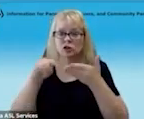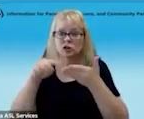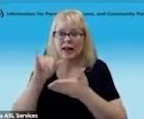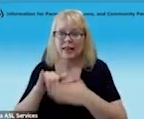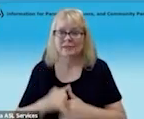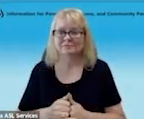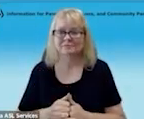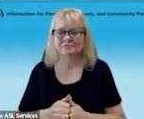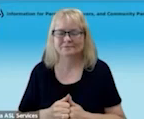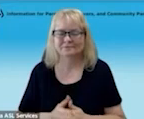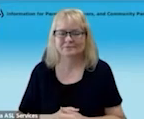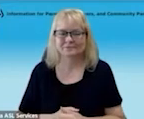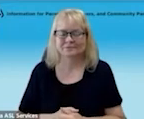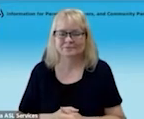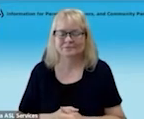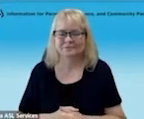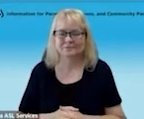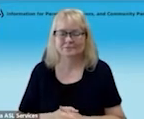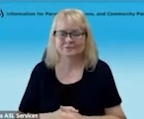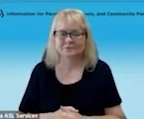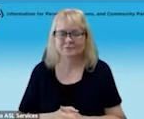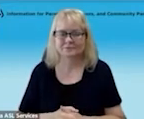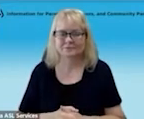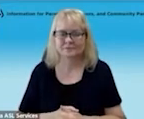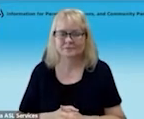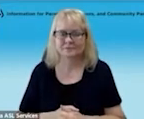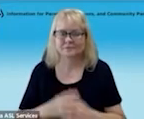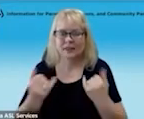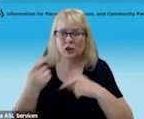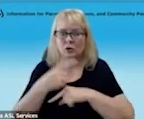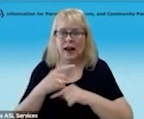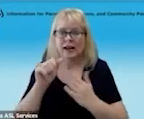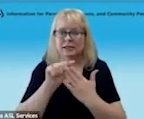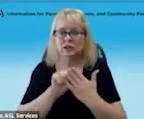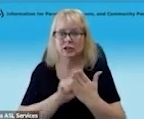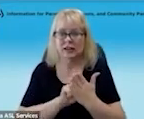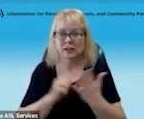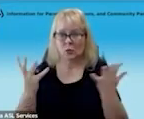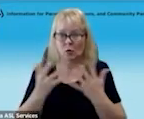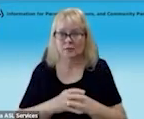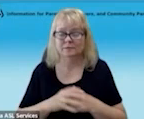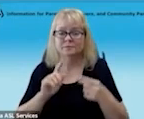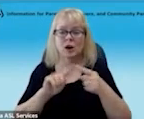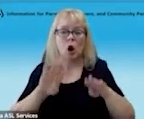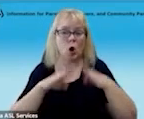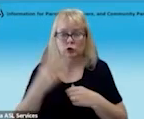recorded, and the recording will be posted on the webinar webpage in the coming weeks. Please check back